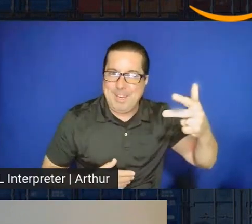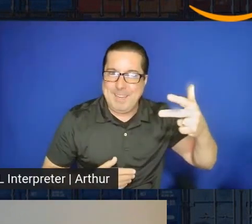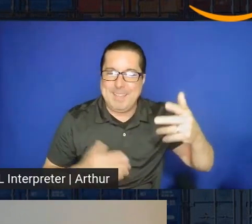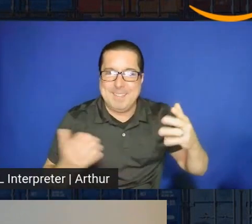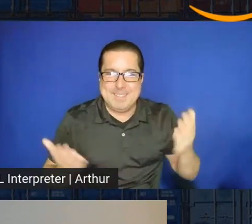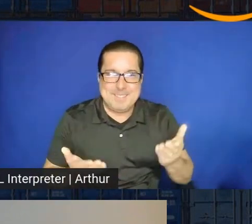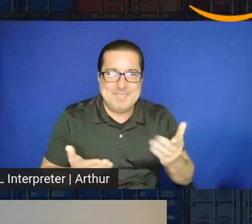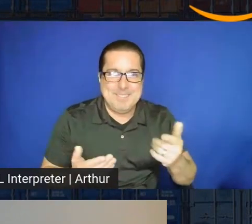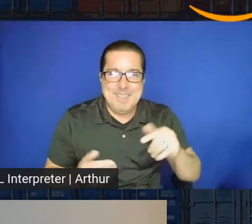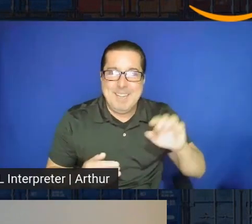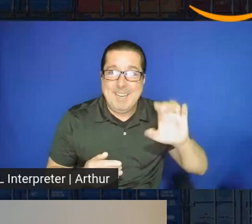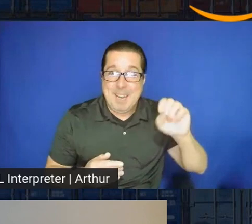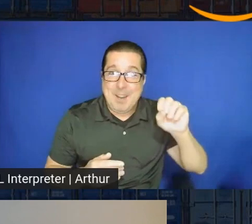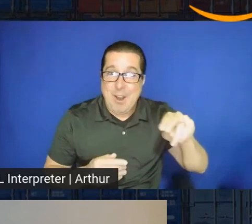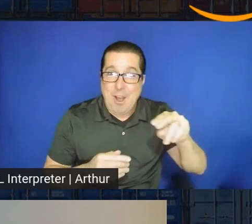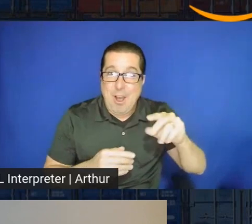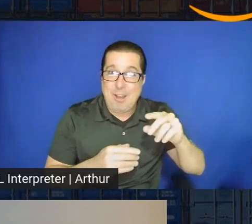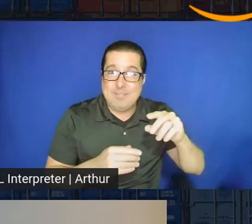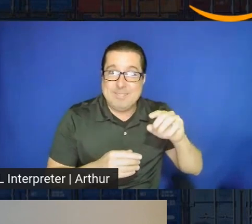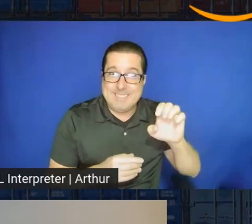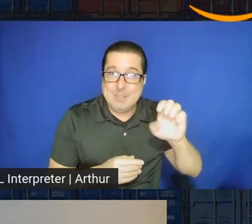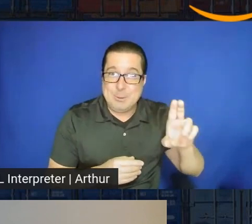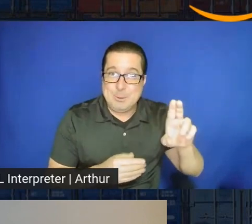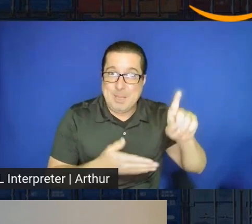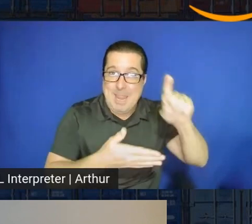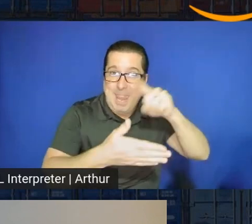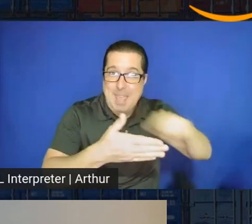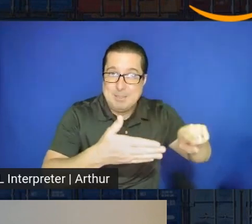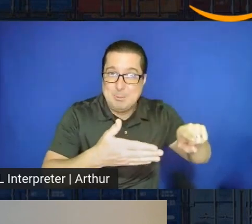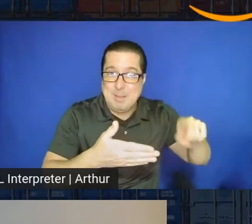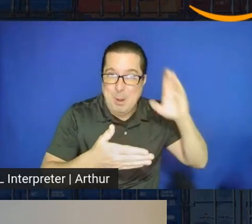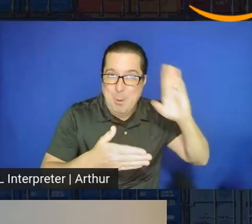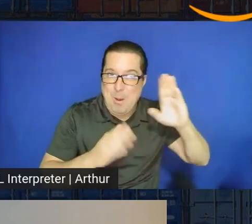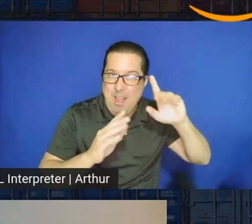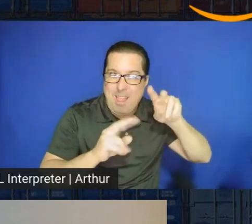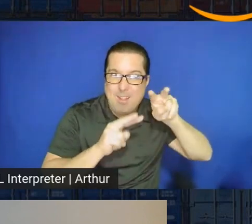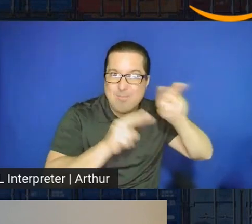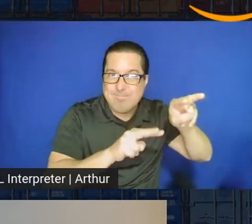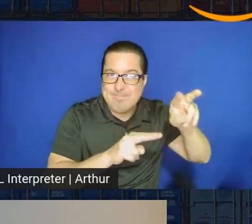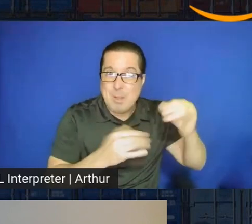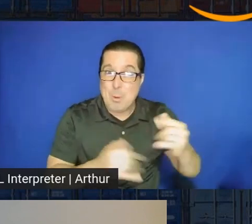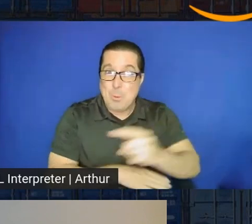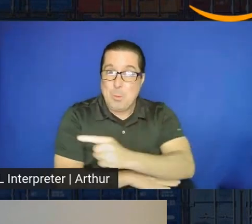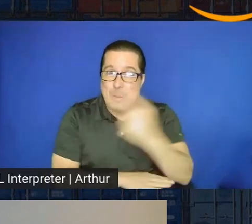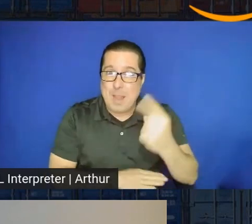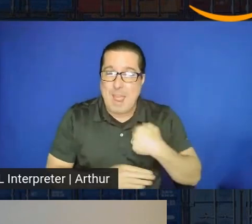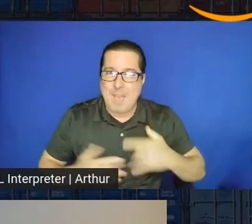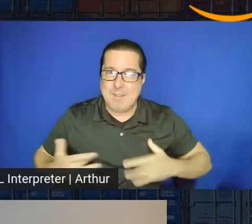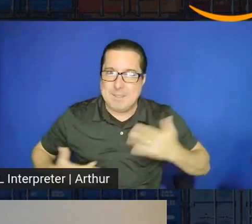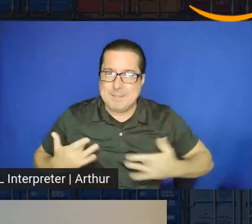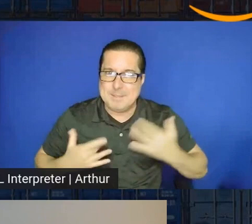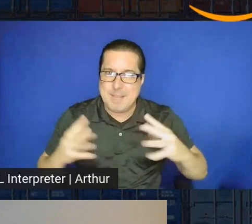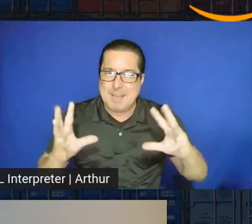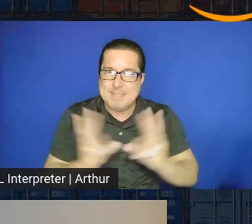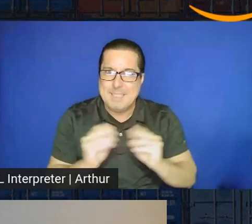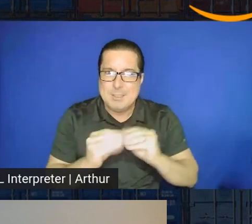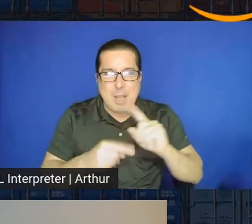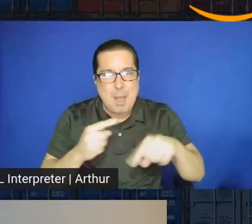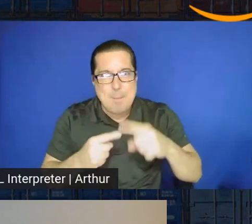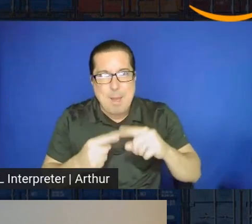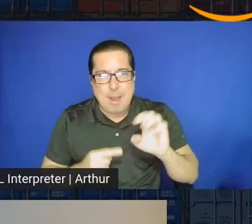next week. Now, team, today we've got an exciting set of sessions all about EKS